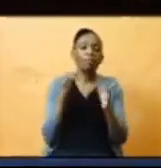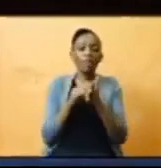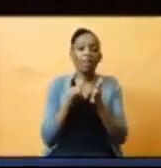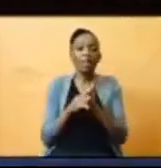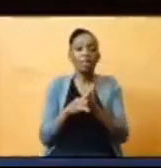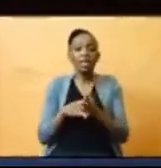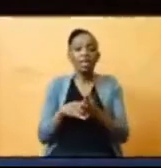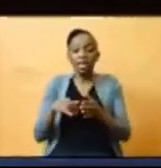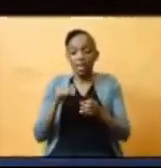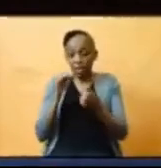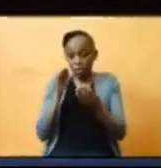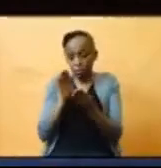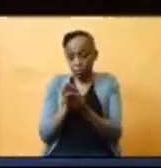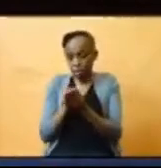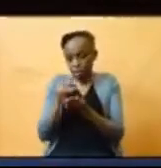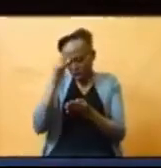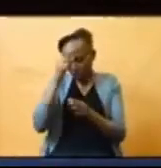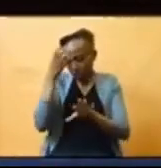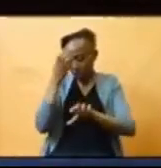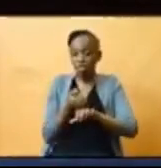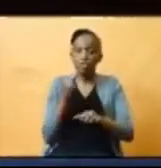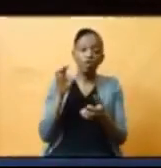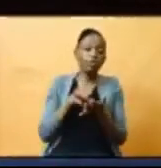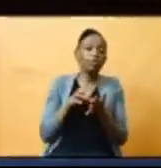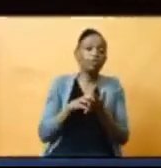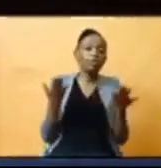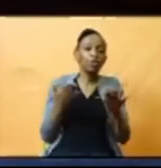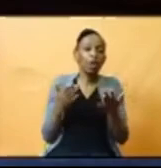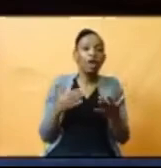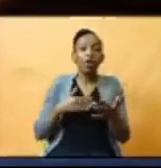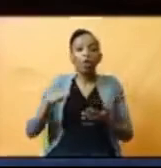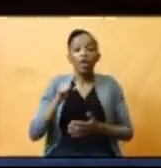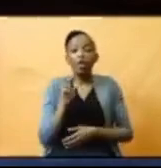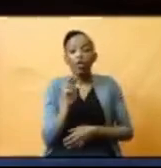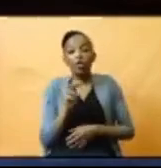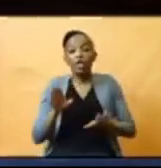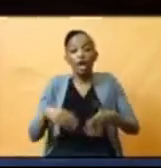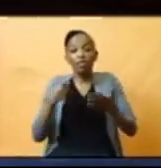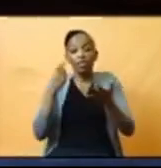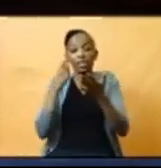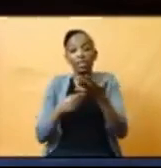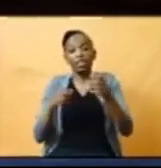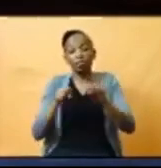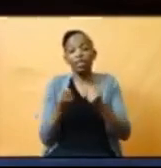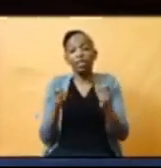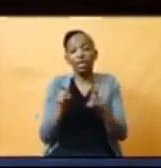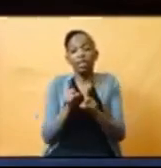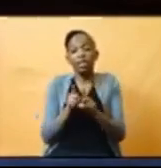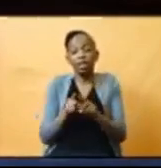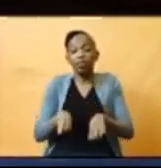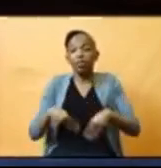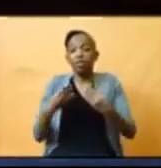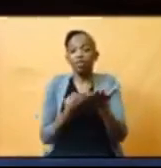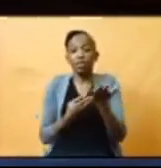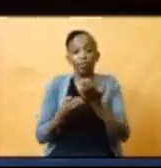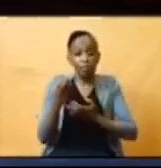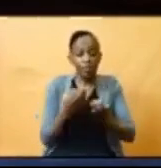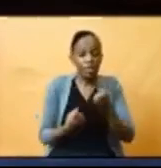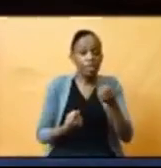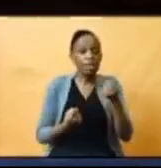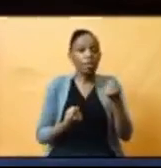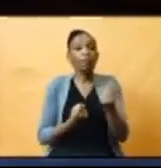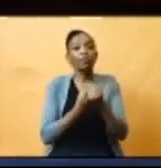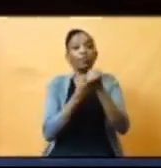put governments in a very difficult position where they looked at, having tax breaks and also just giving businesses the support